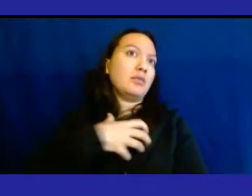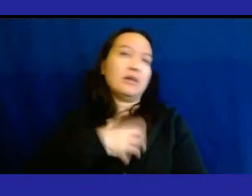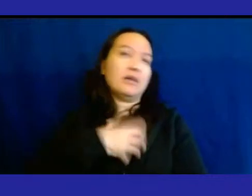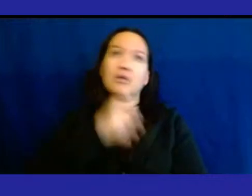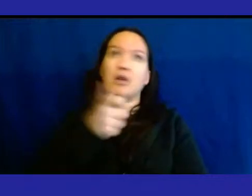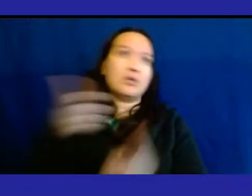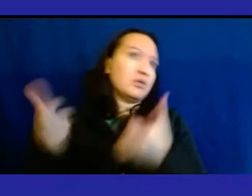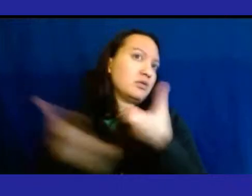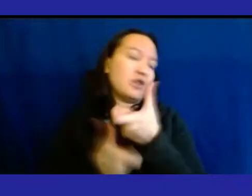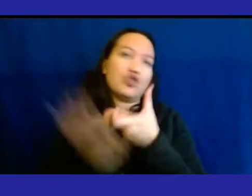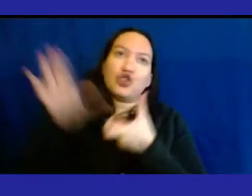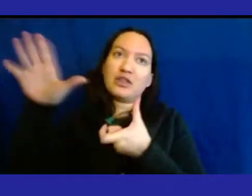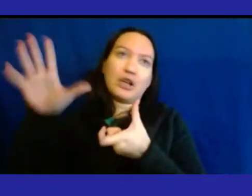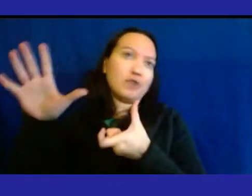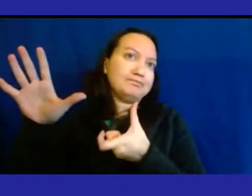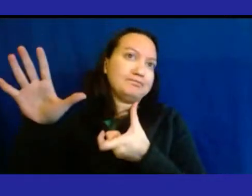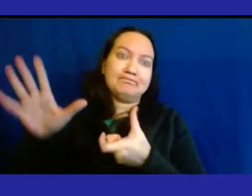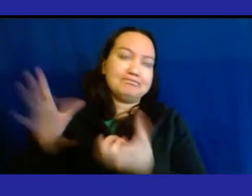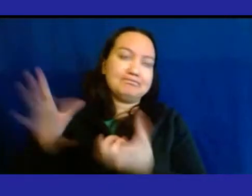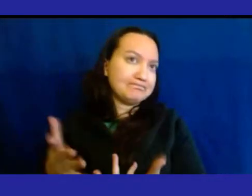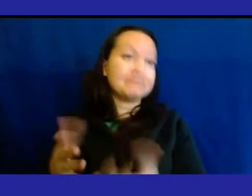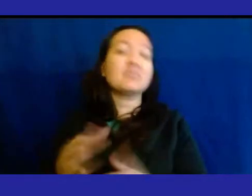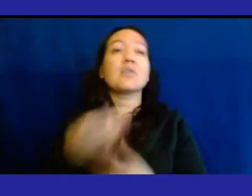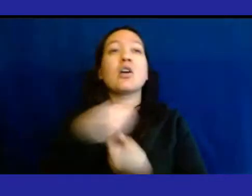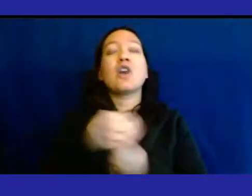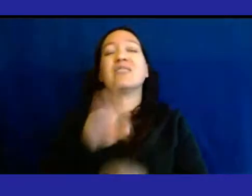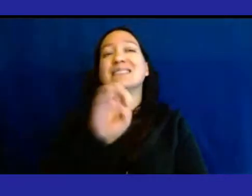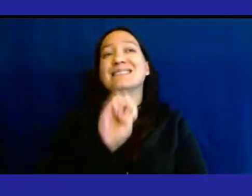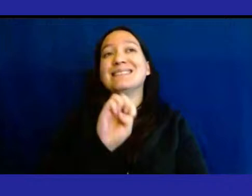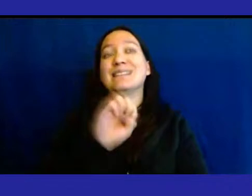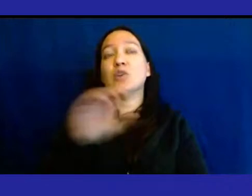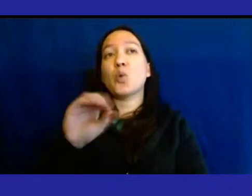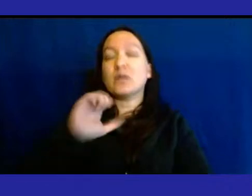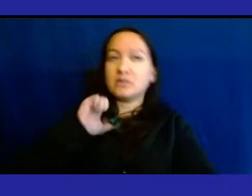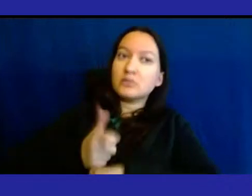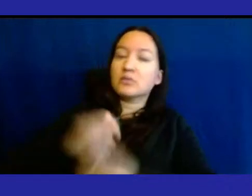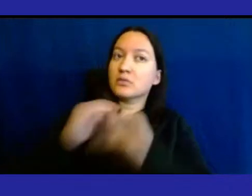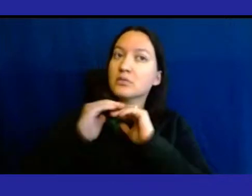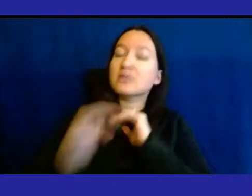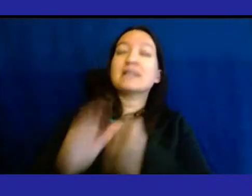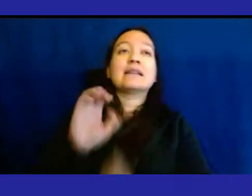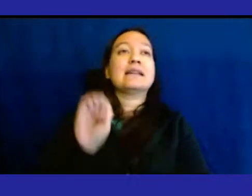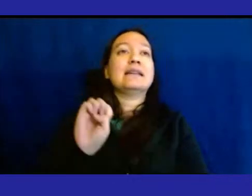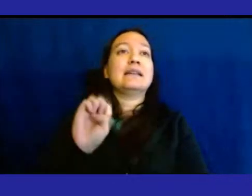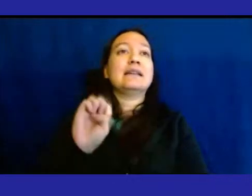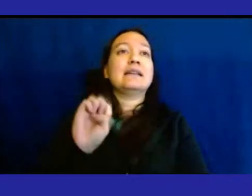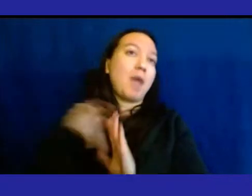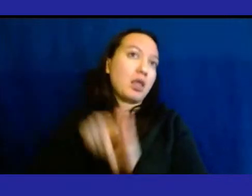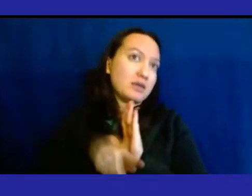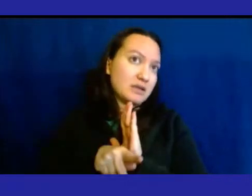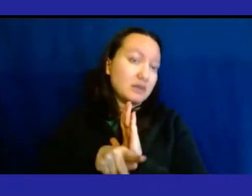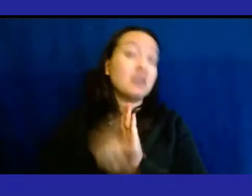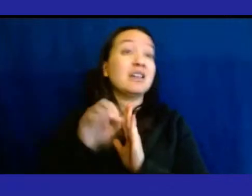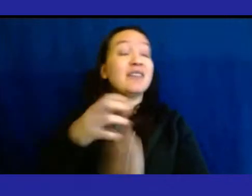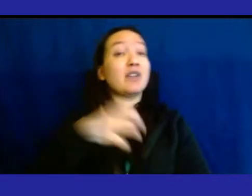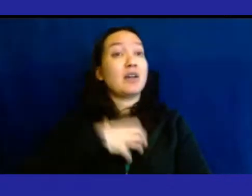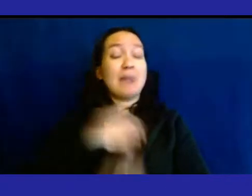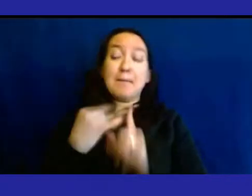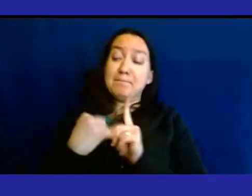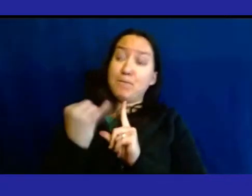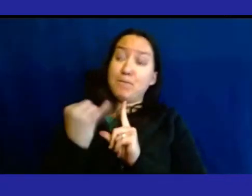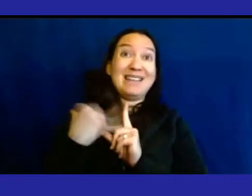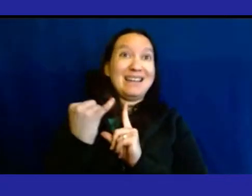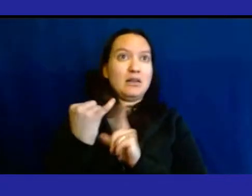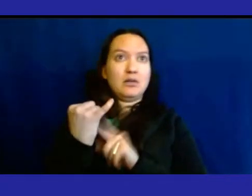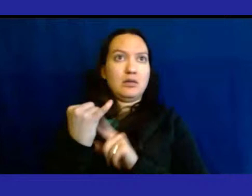its jurisdiction. The Office of EEO is solely there to implement and maintain the EEO policy. So a complaint of bullying that is